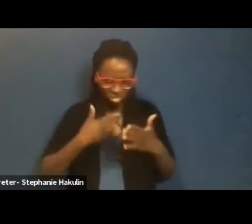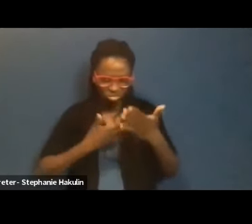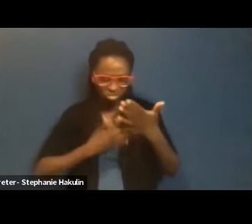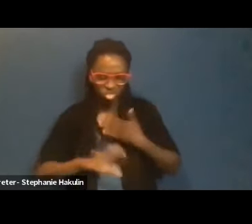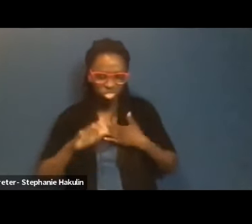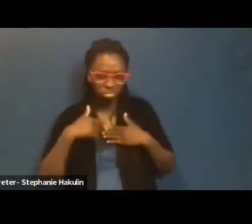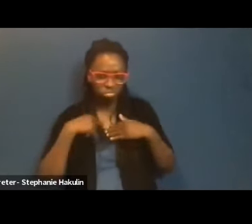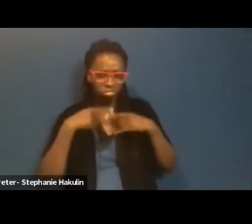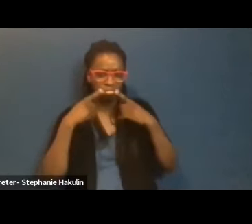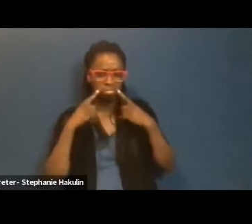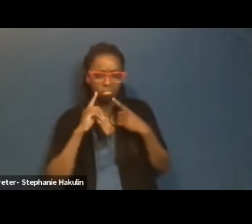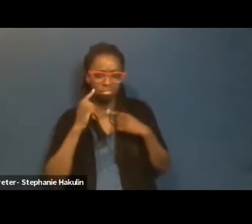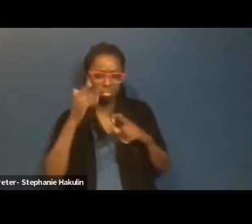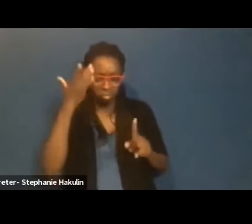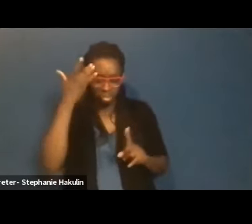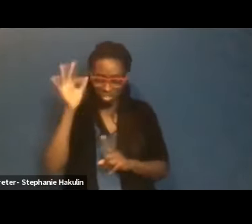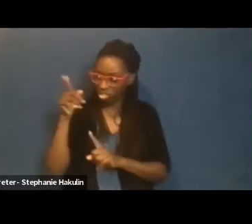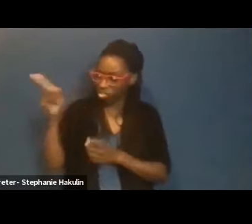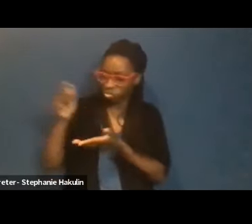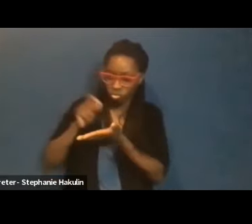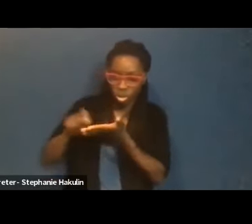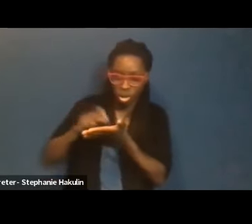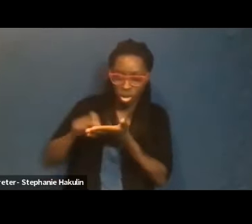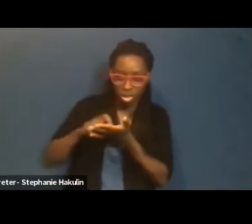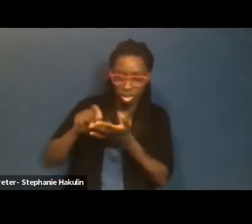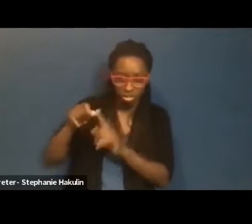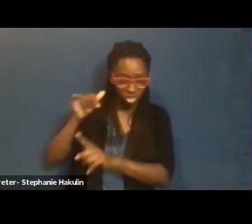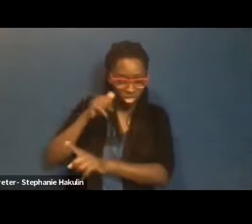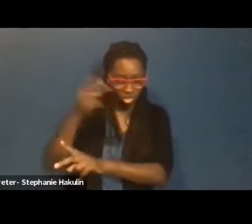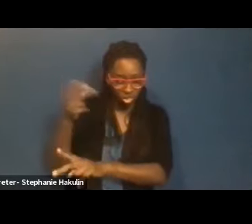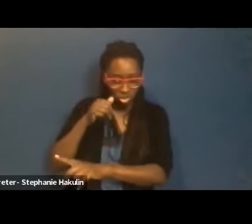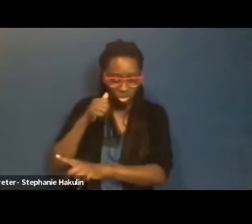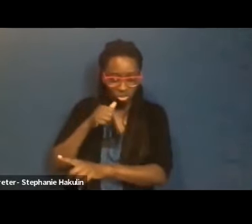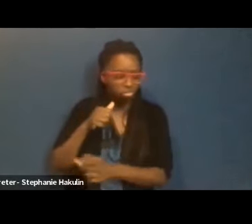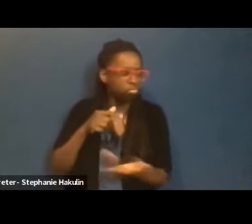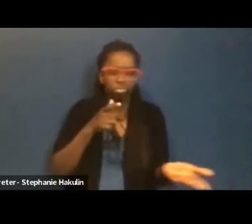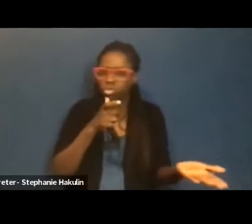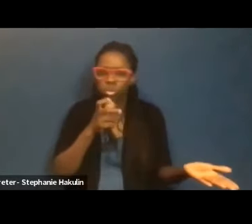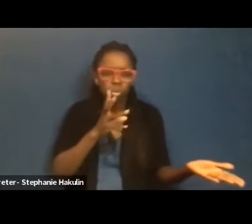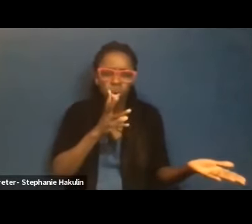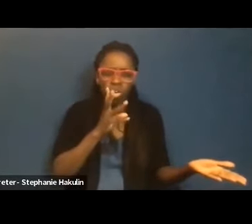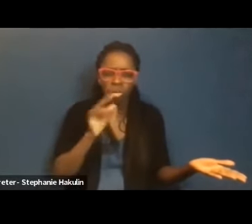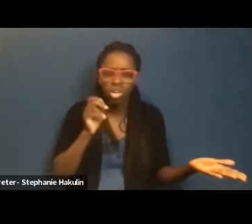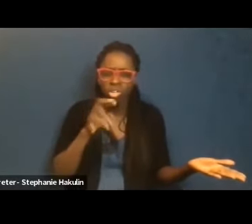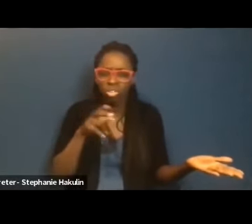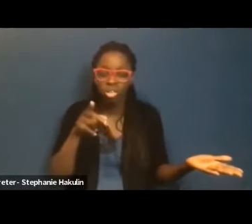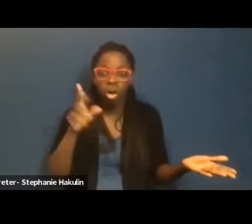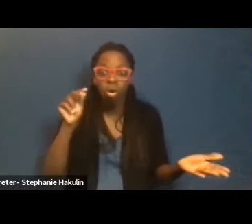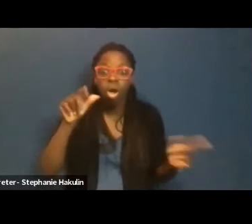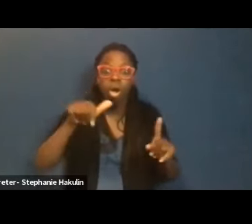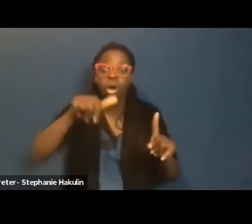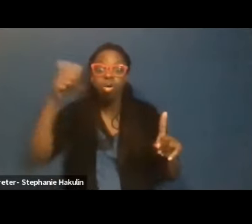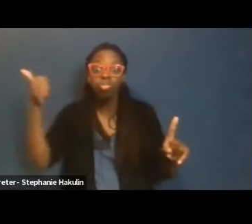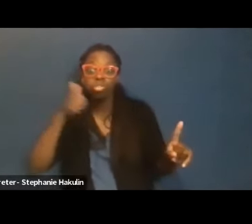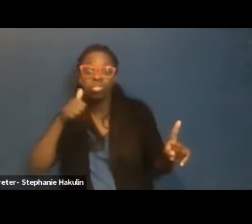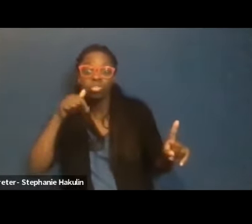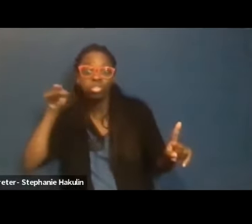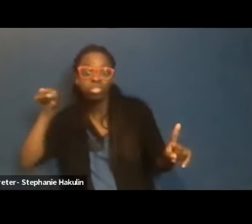girls. So who is the water? Who is this other girl, and why does he hide her behind metaphors?